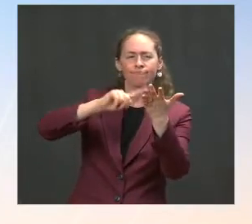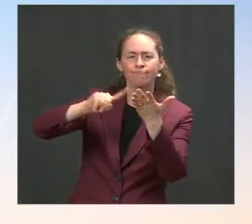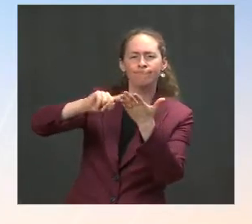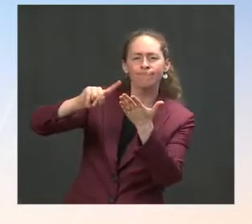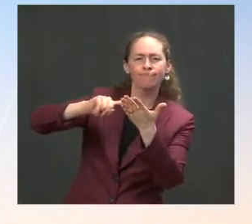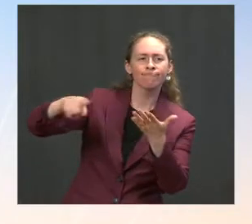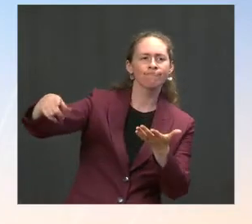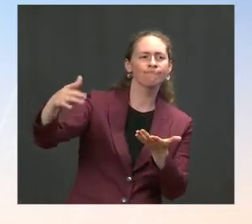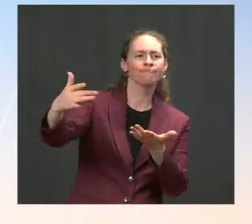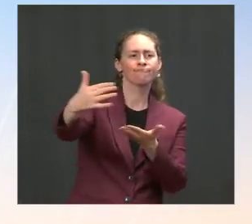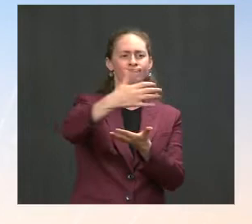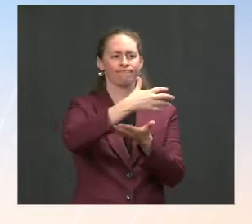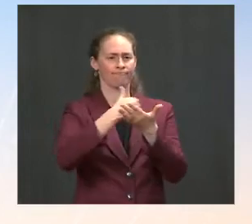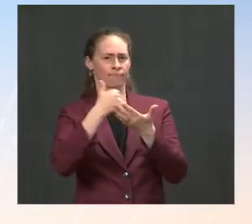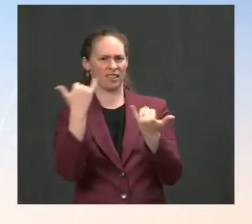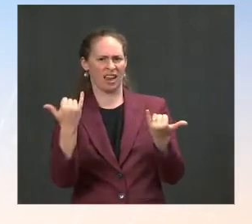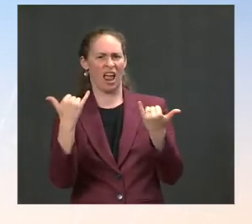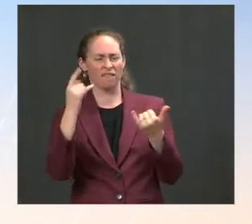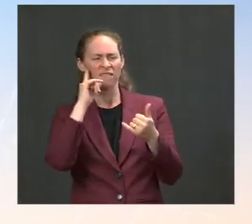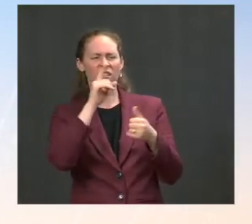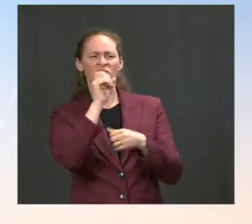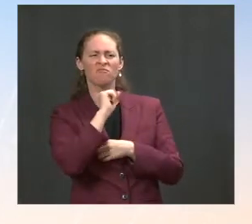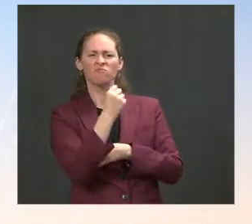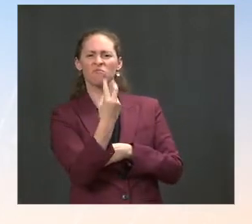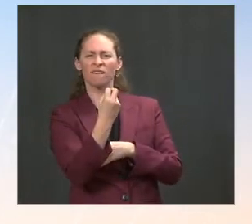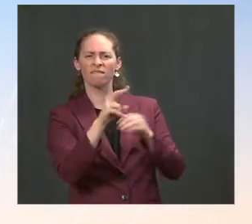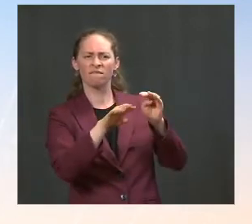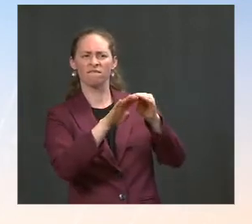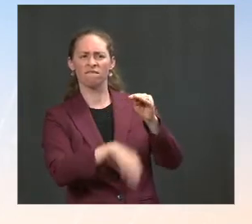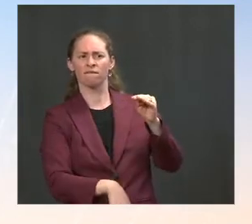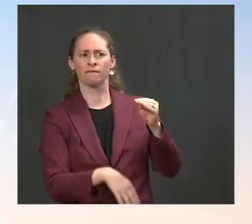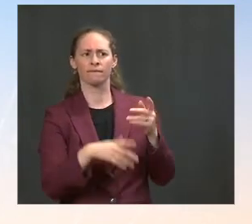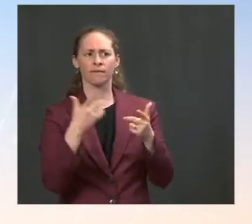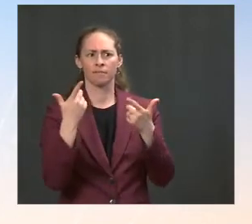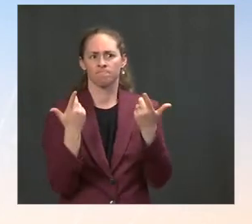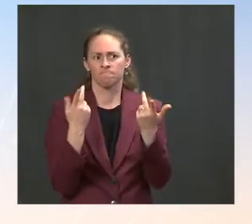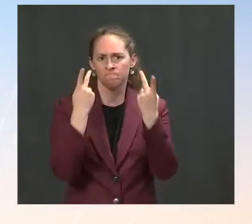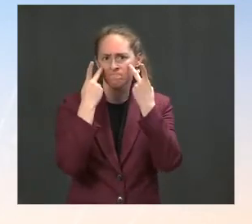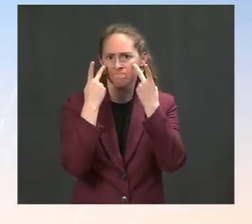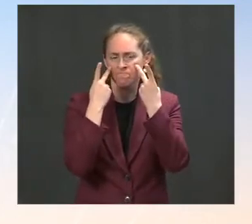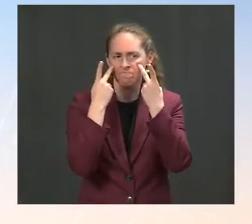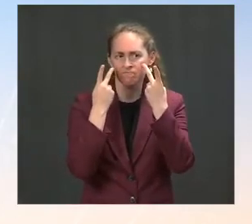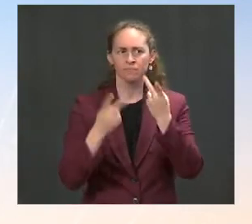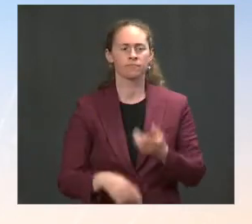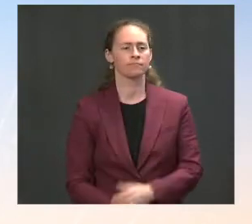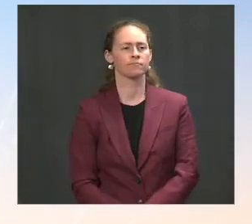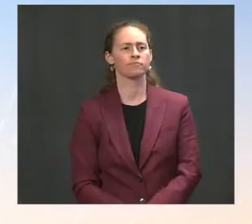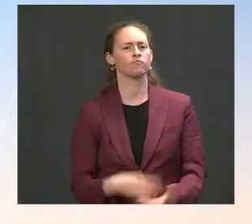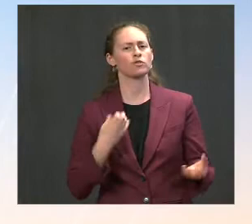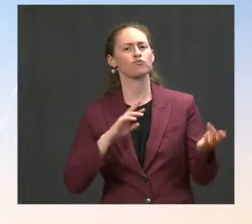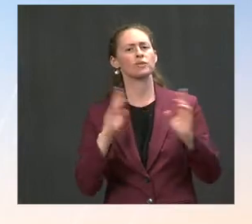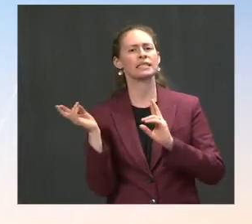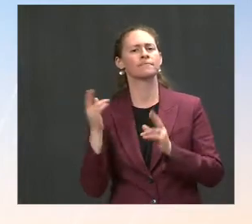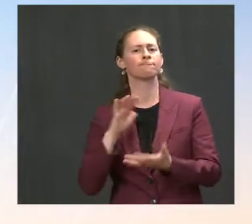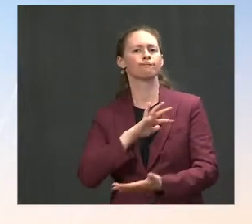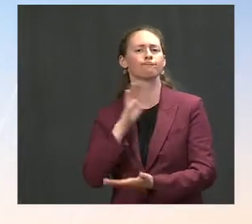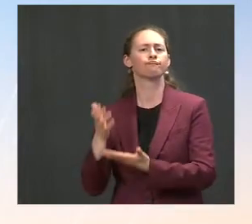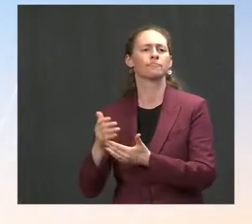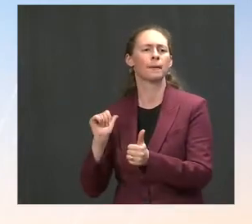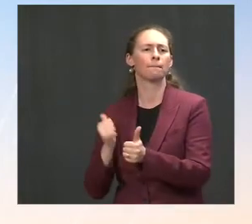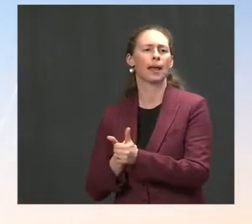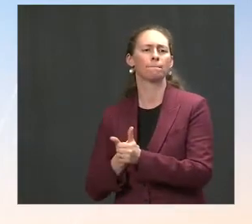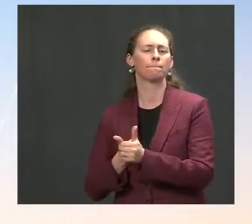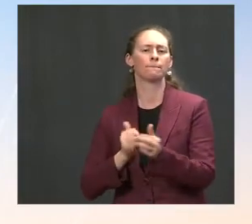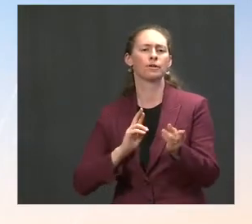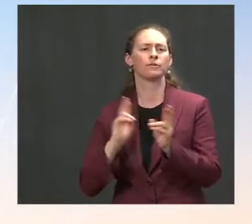hopeful, and we don't know which vaccine will be most effective, but we want to have maximum flexibility, so this is an effort to provide us with that.